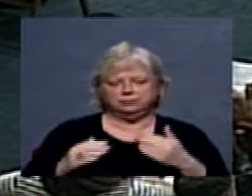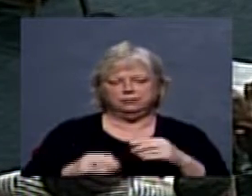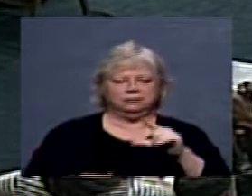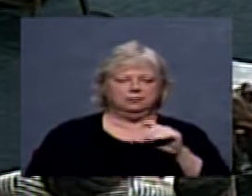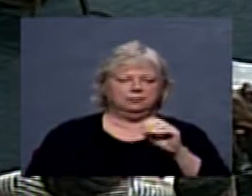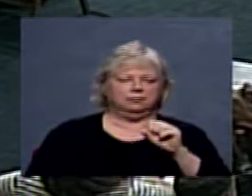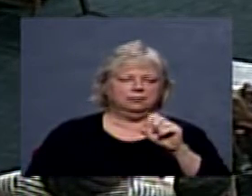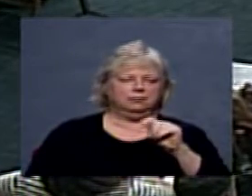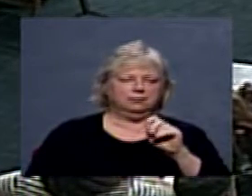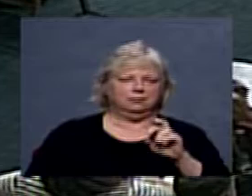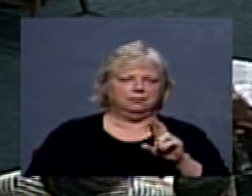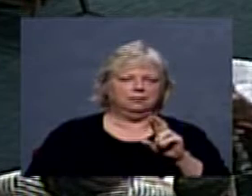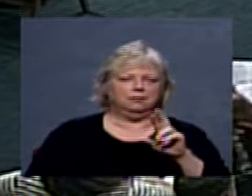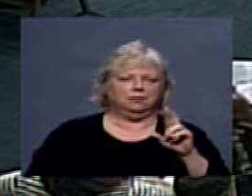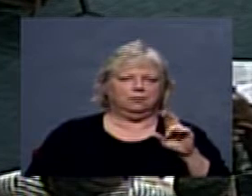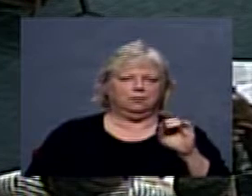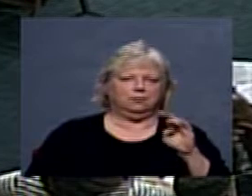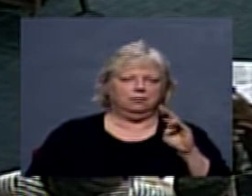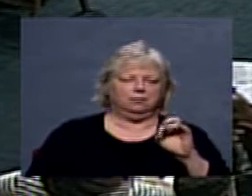Lester Roberts.